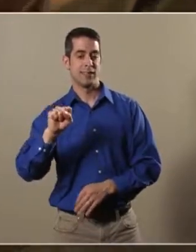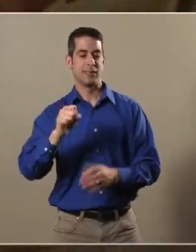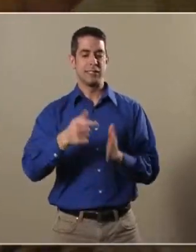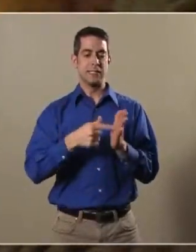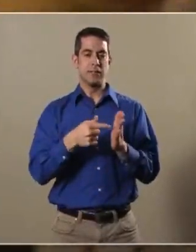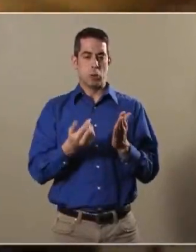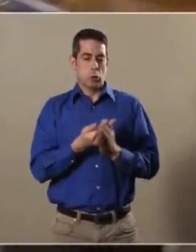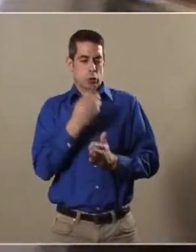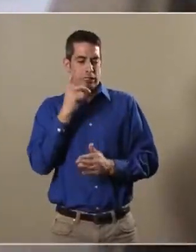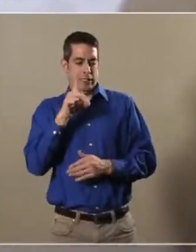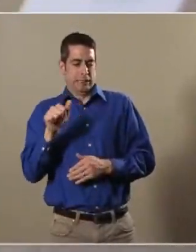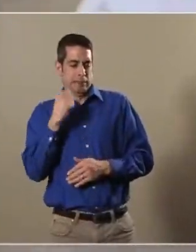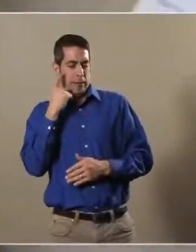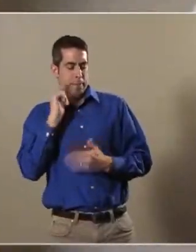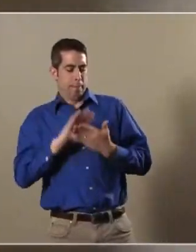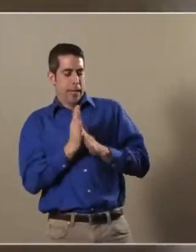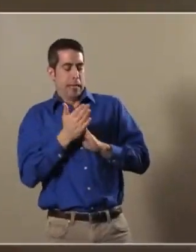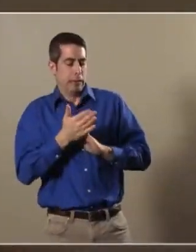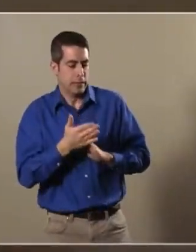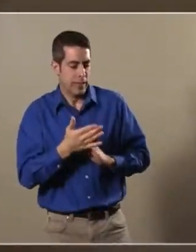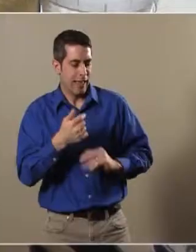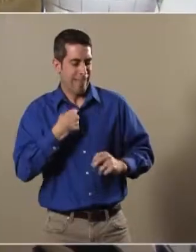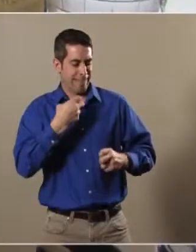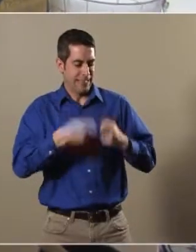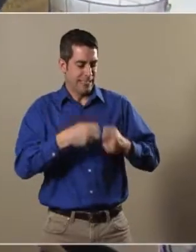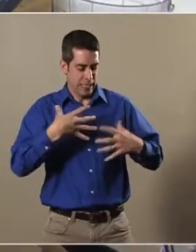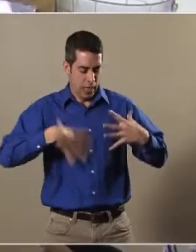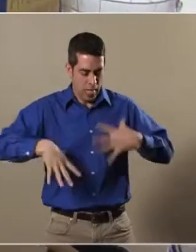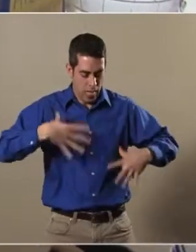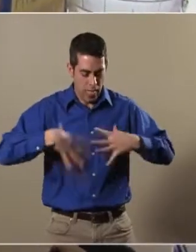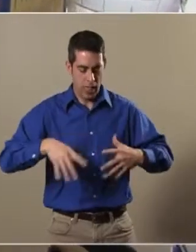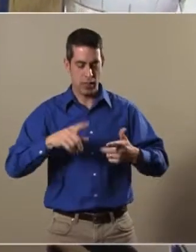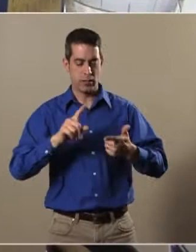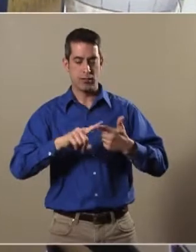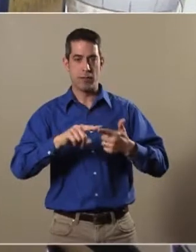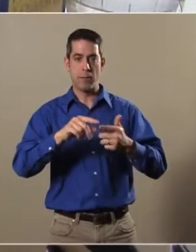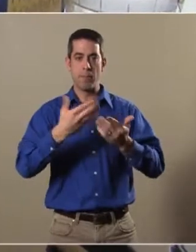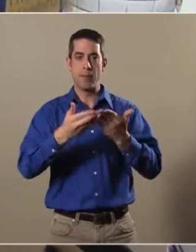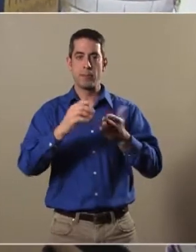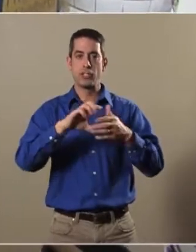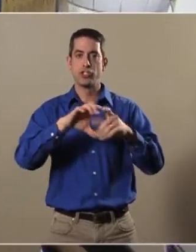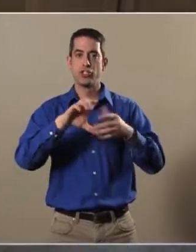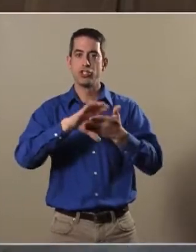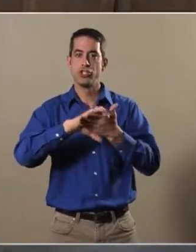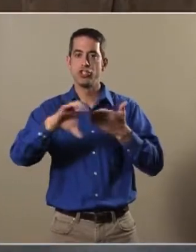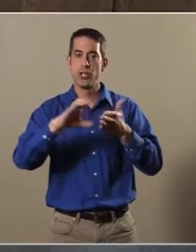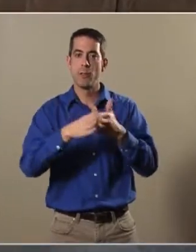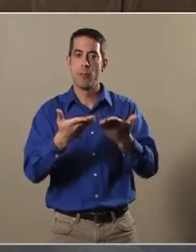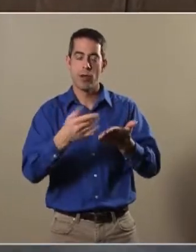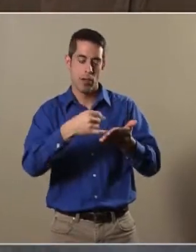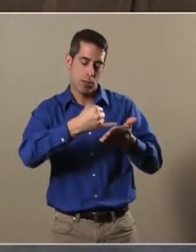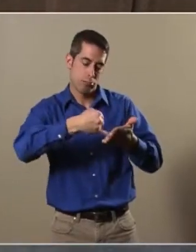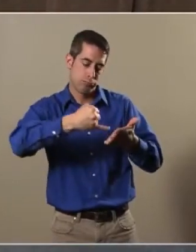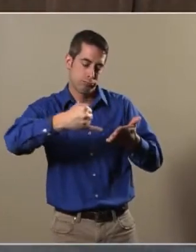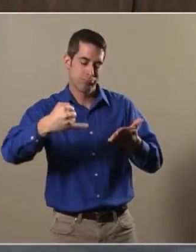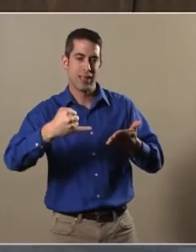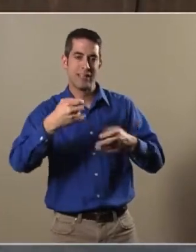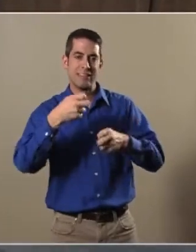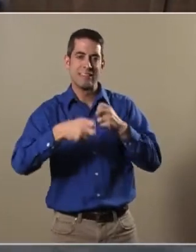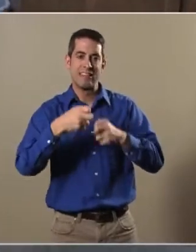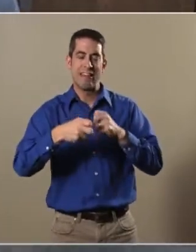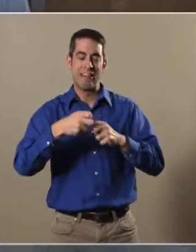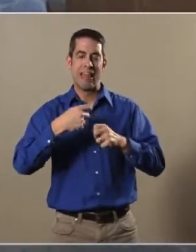done, whether it's getting dressed or balancing the checkbook, just in a different way. At the League, our staff teaches daily living skills